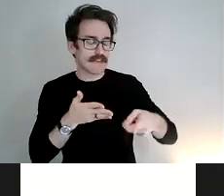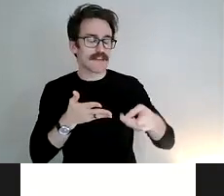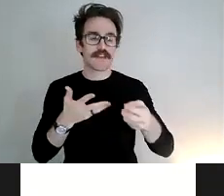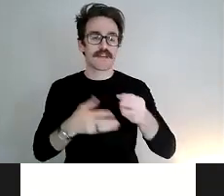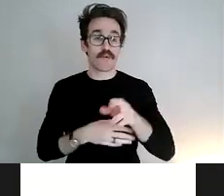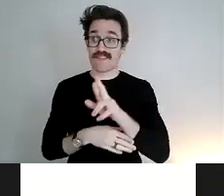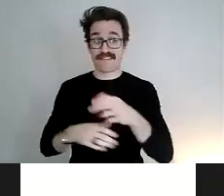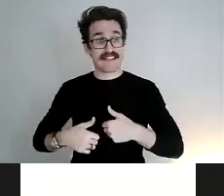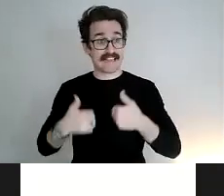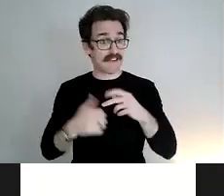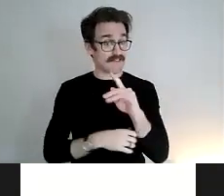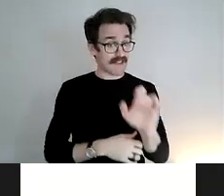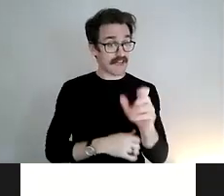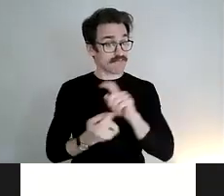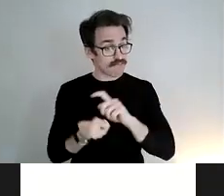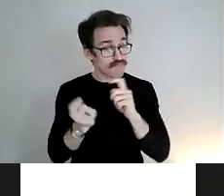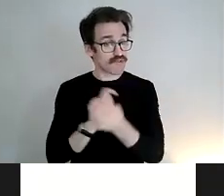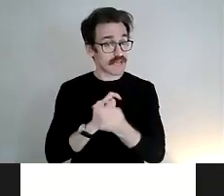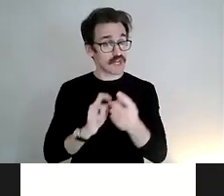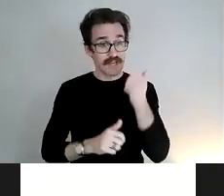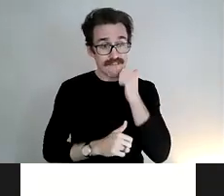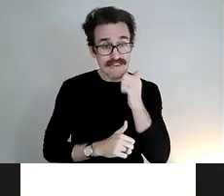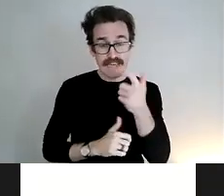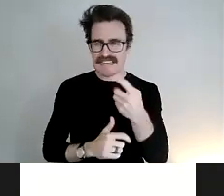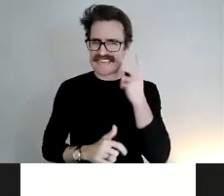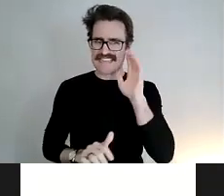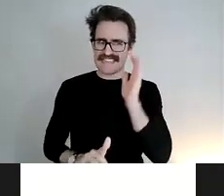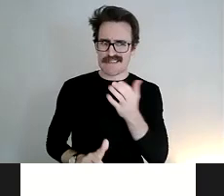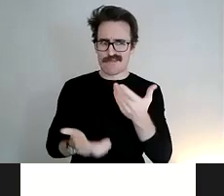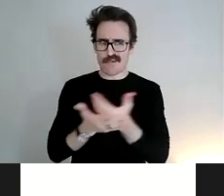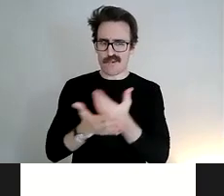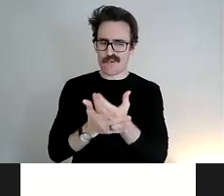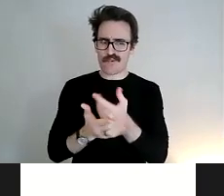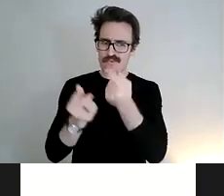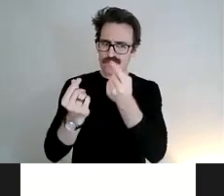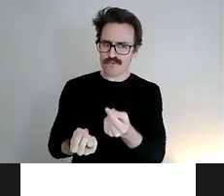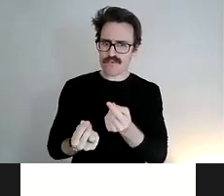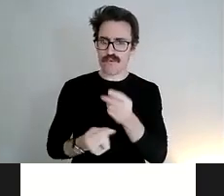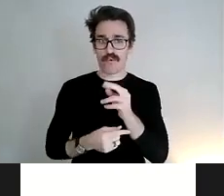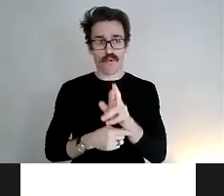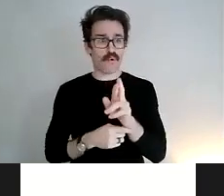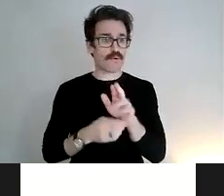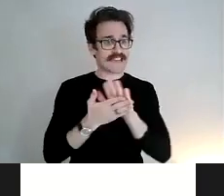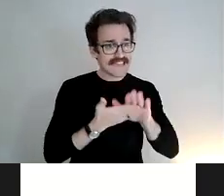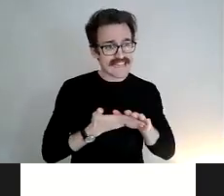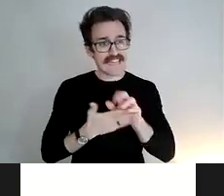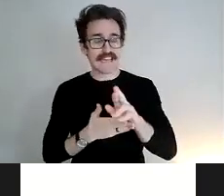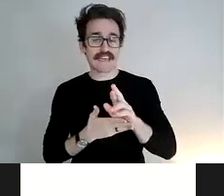in lifestyle that seem to be new, changes in hygiene, nutrition, or